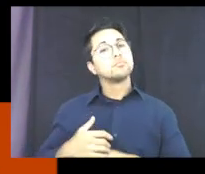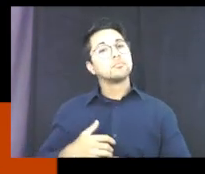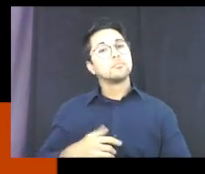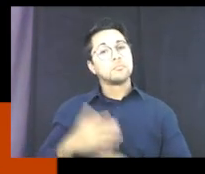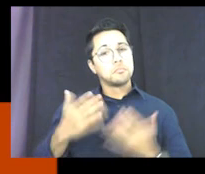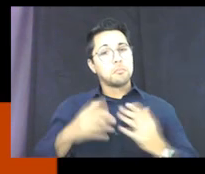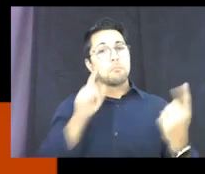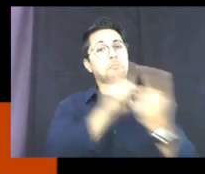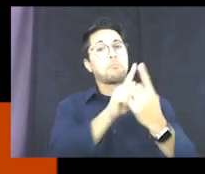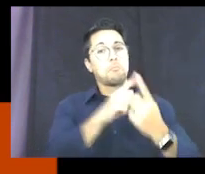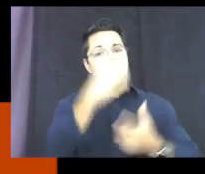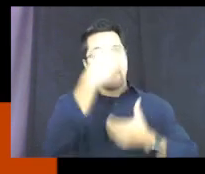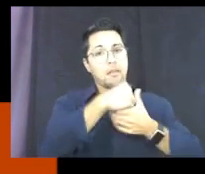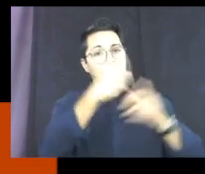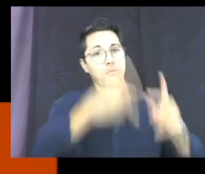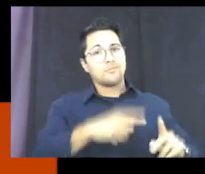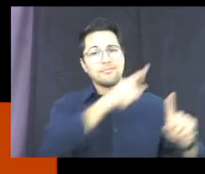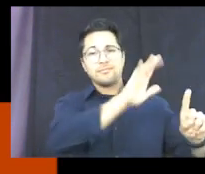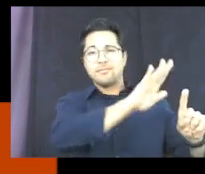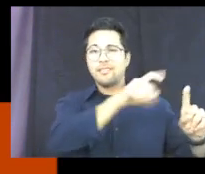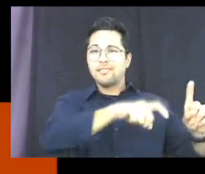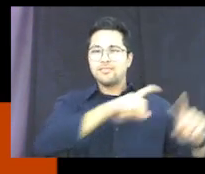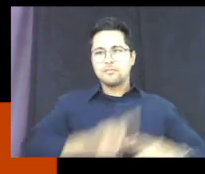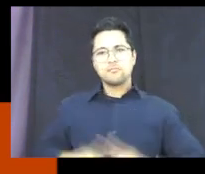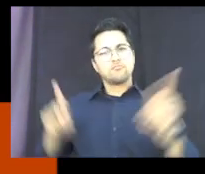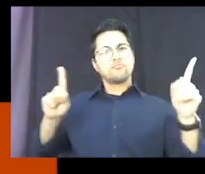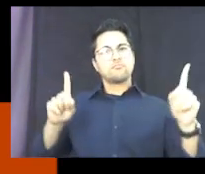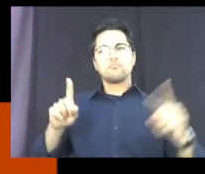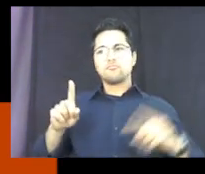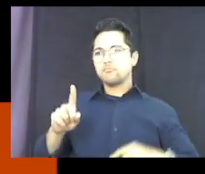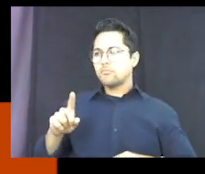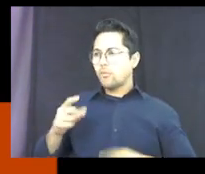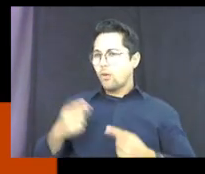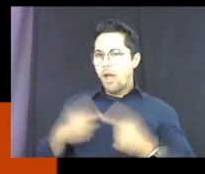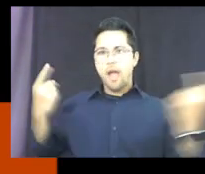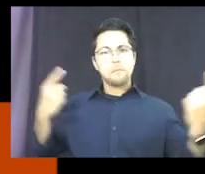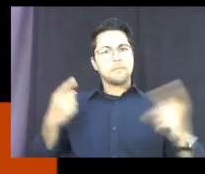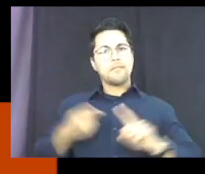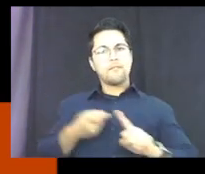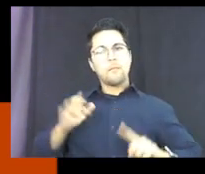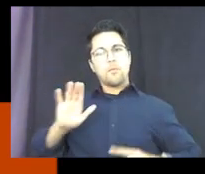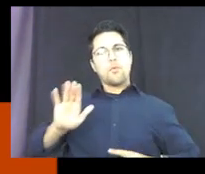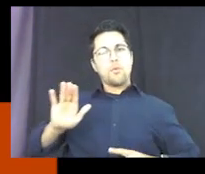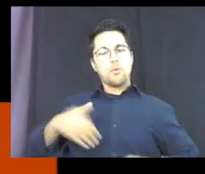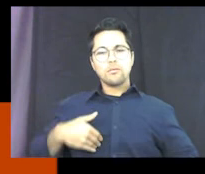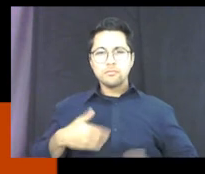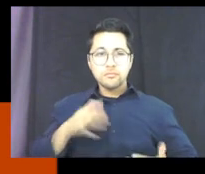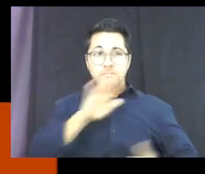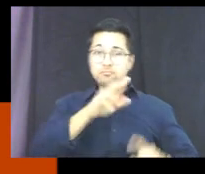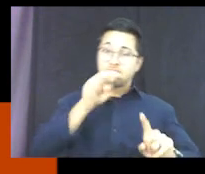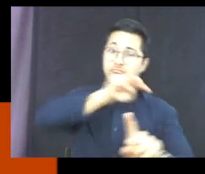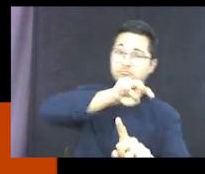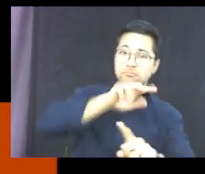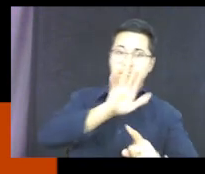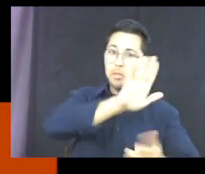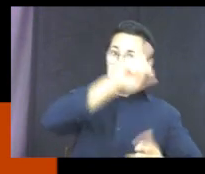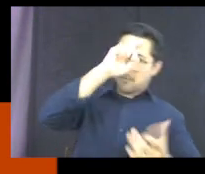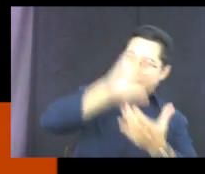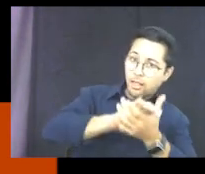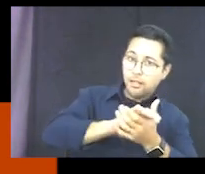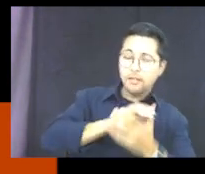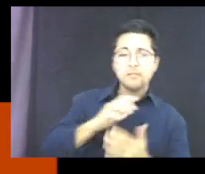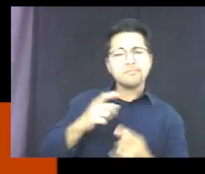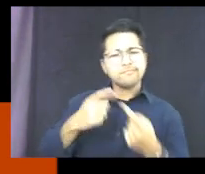person whose needs are different or the opposite of yours, and whose viewpoints and beliefs are